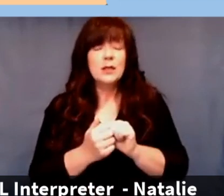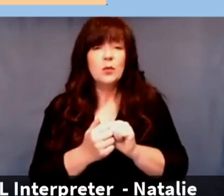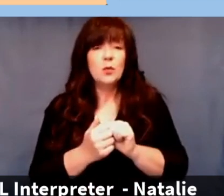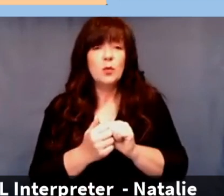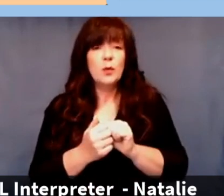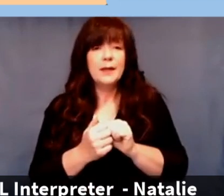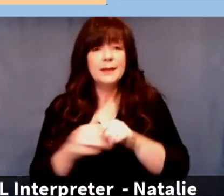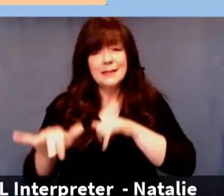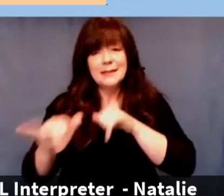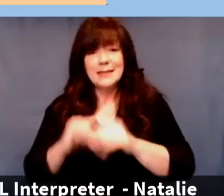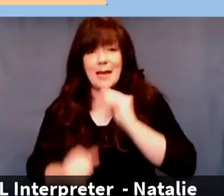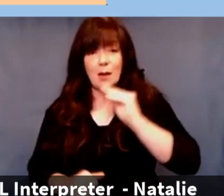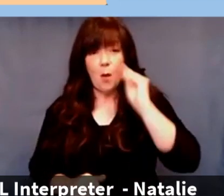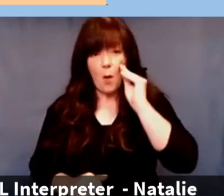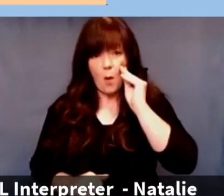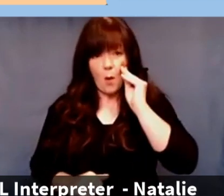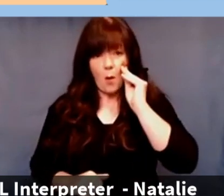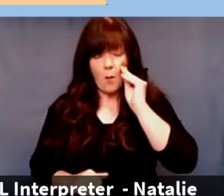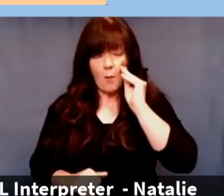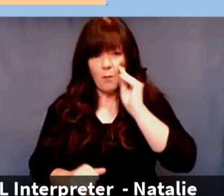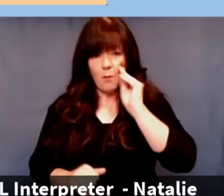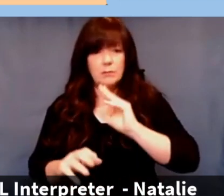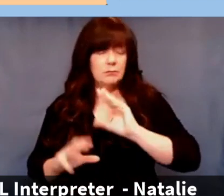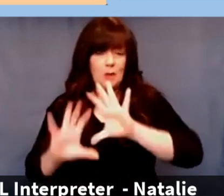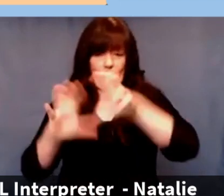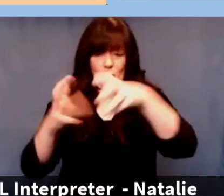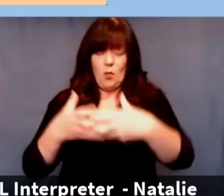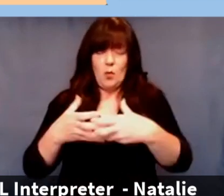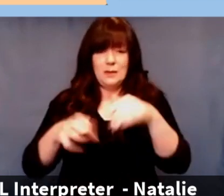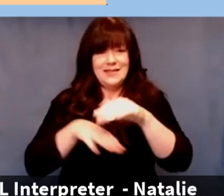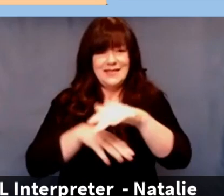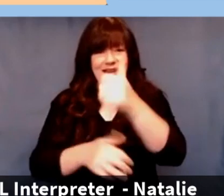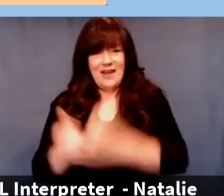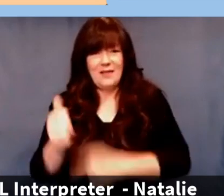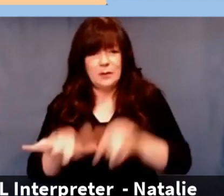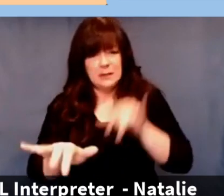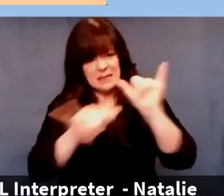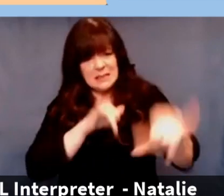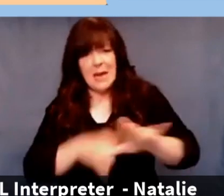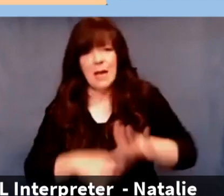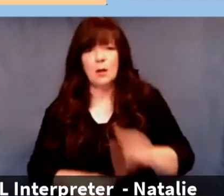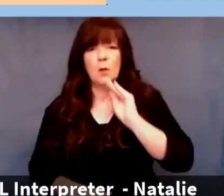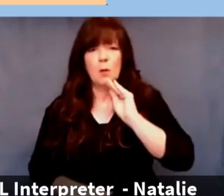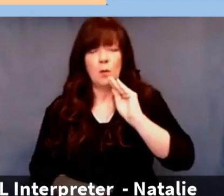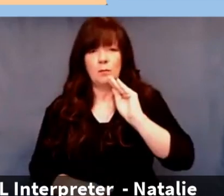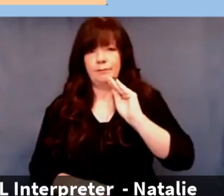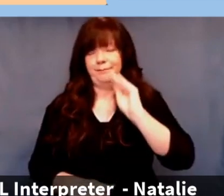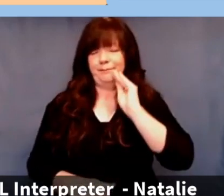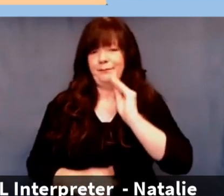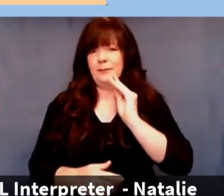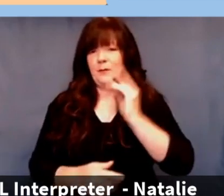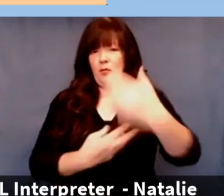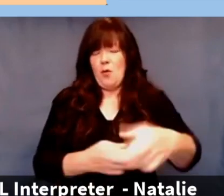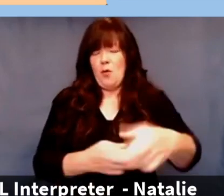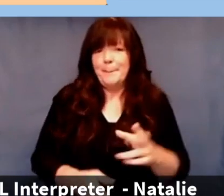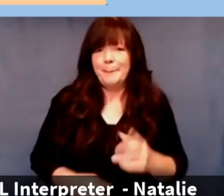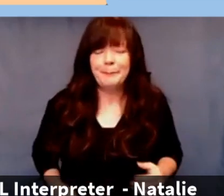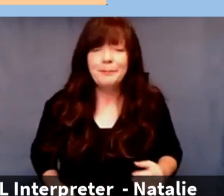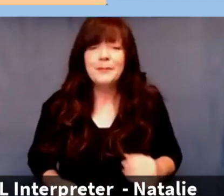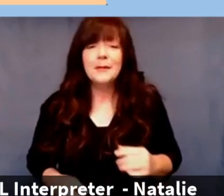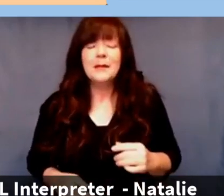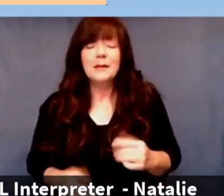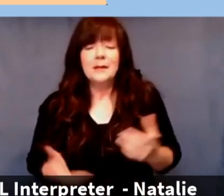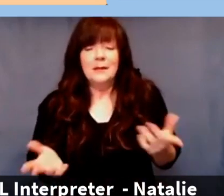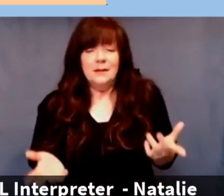the universe has sent everyone to their rooms. Yeah. Right? Like everyone, you're going to, literally. So now